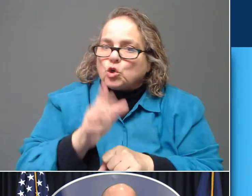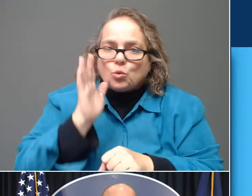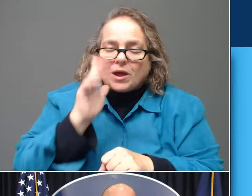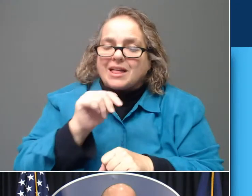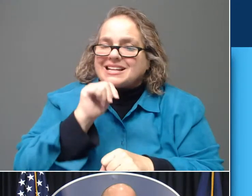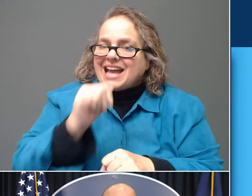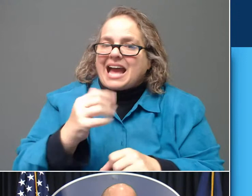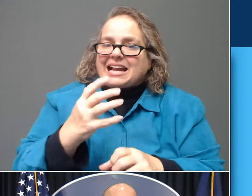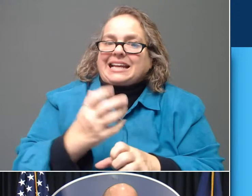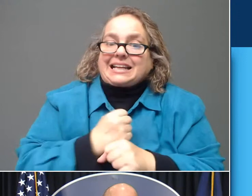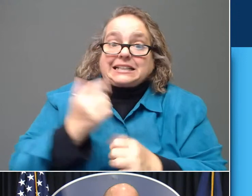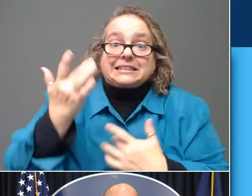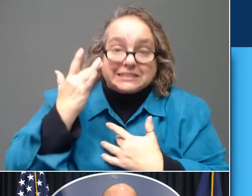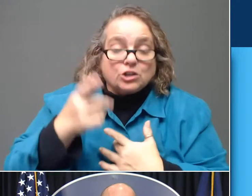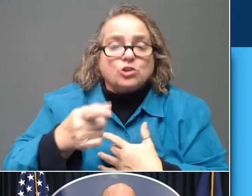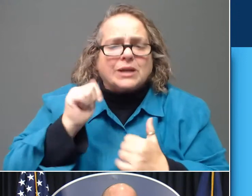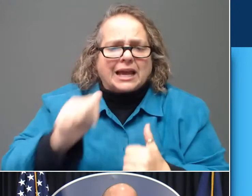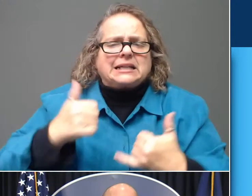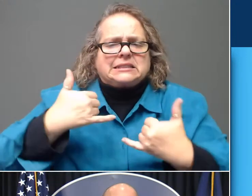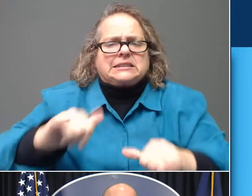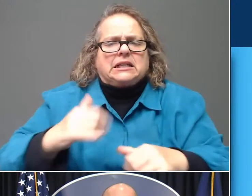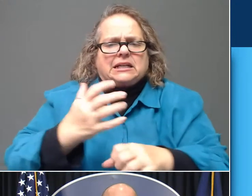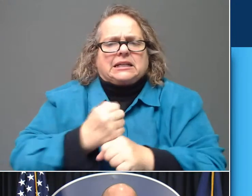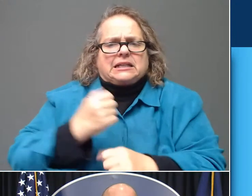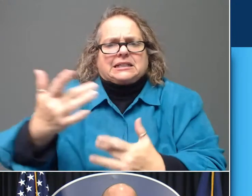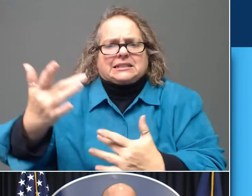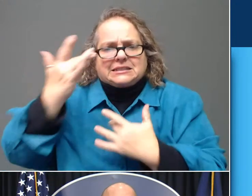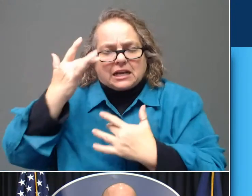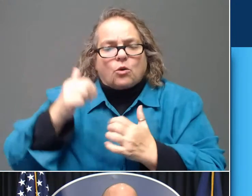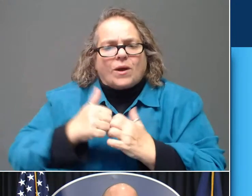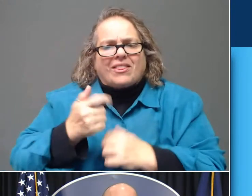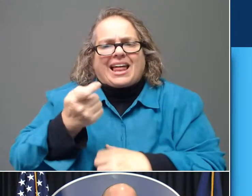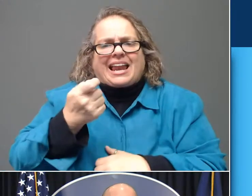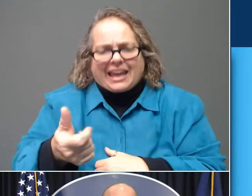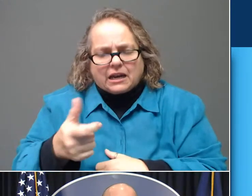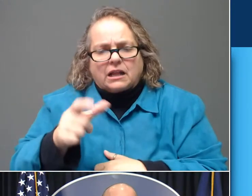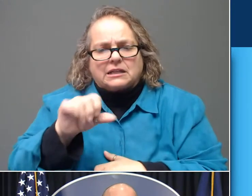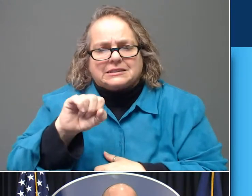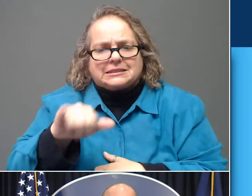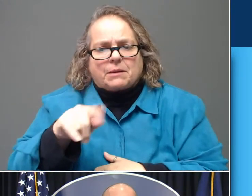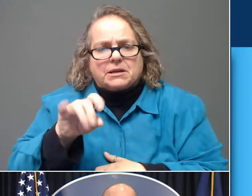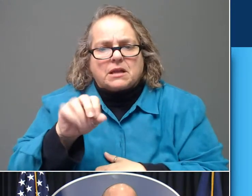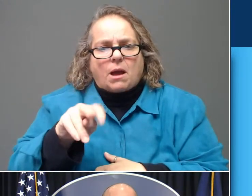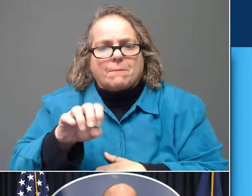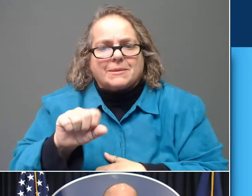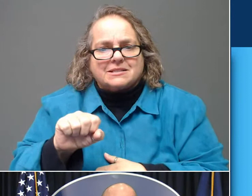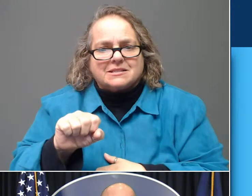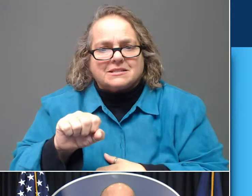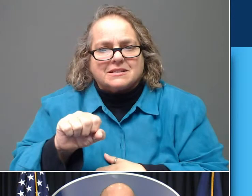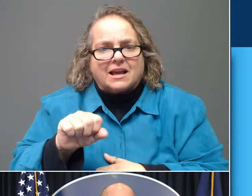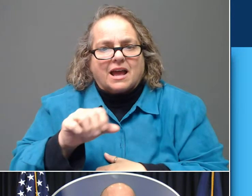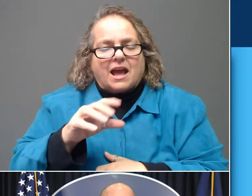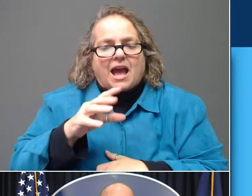little to no symptoms and spread the infection unknowingly to other people who have not yet had the opportunity to be vaccinated